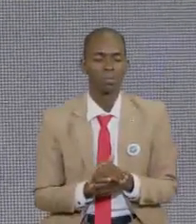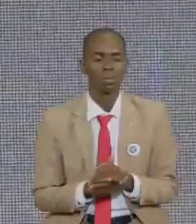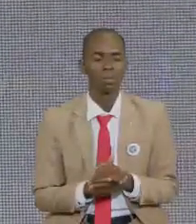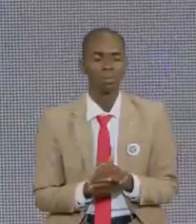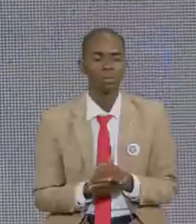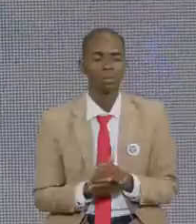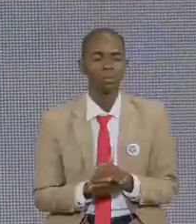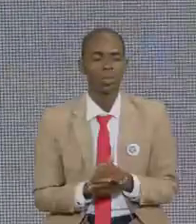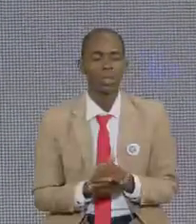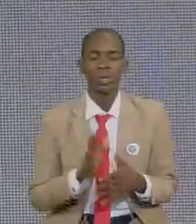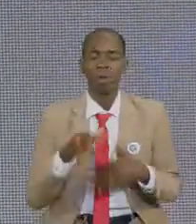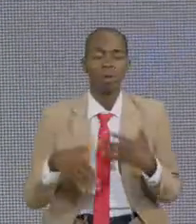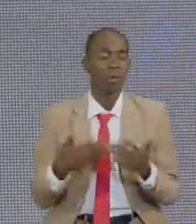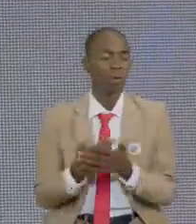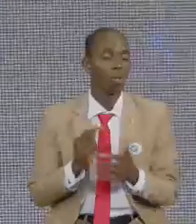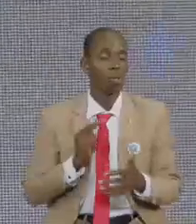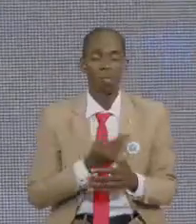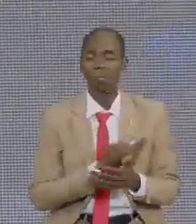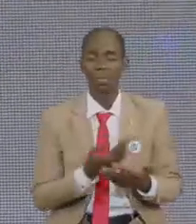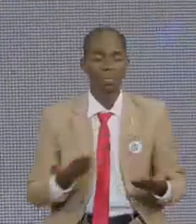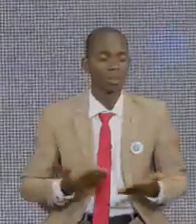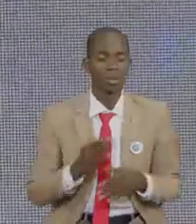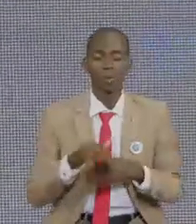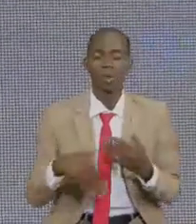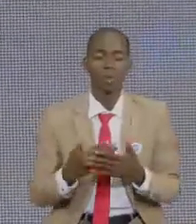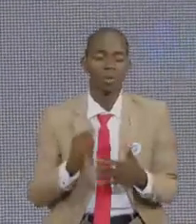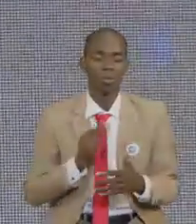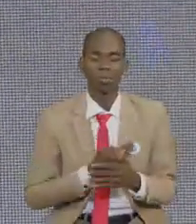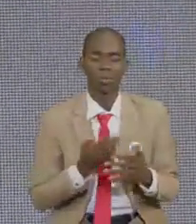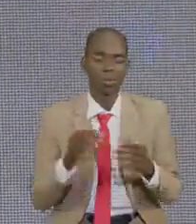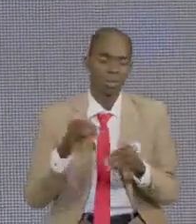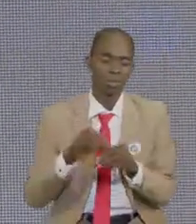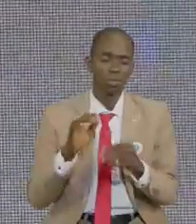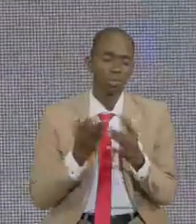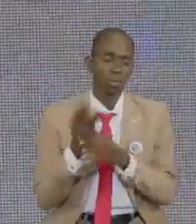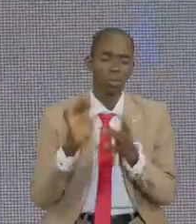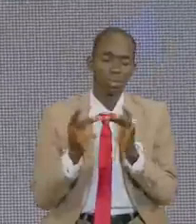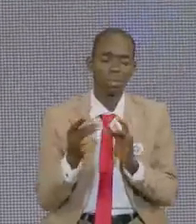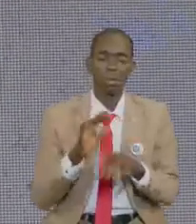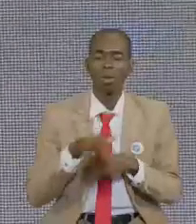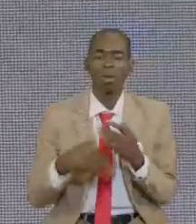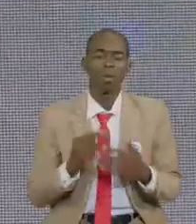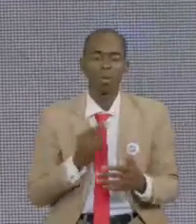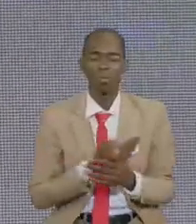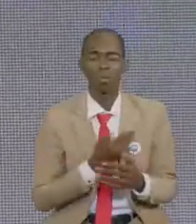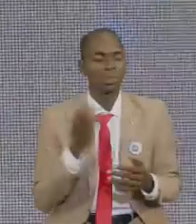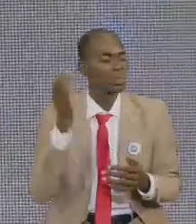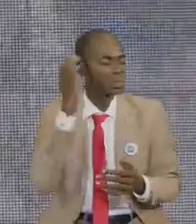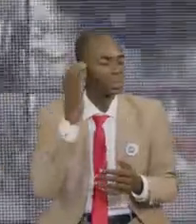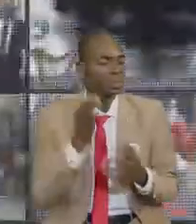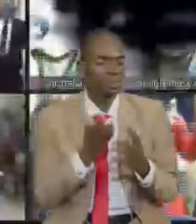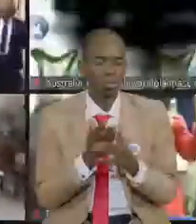All of us here, all of us online, all of us over the radio, all of us over